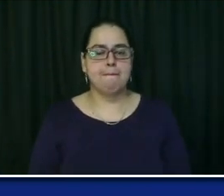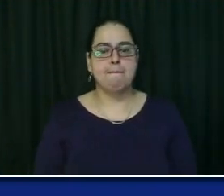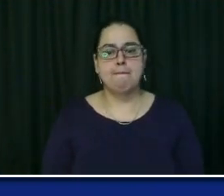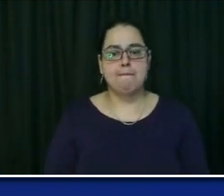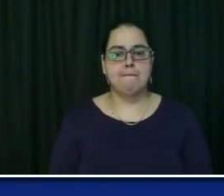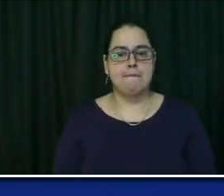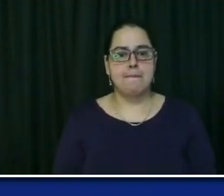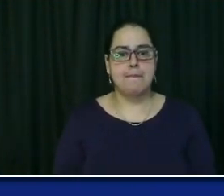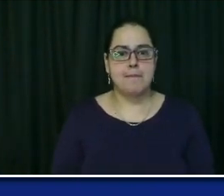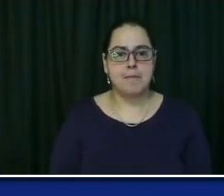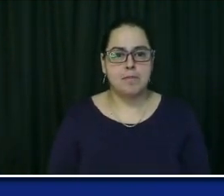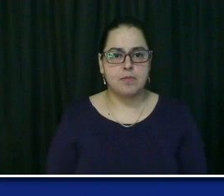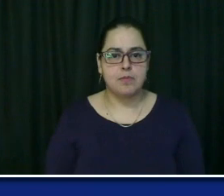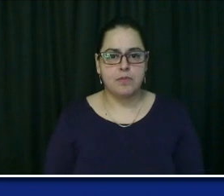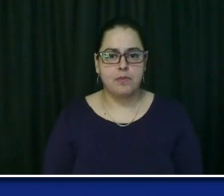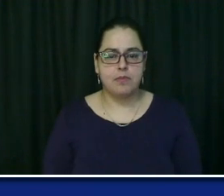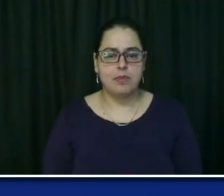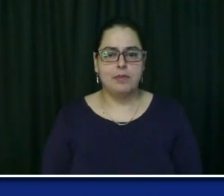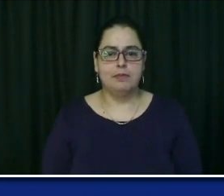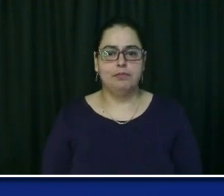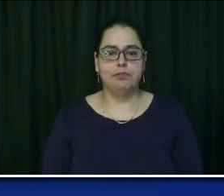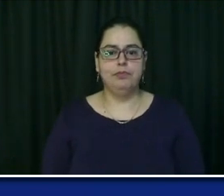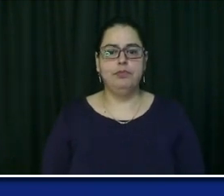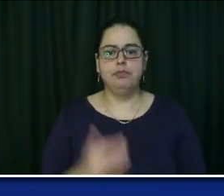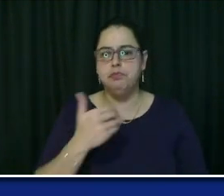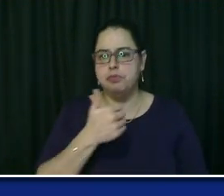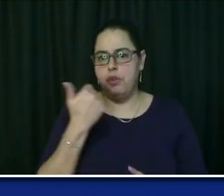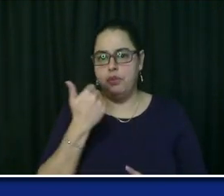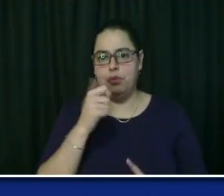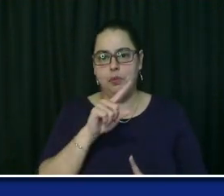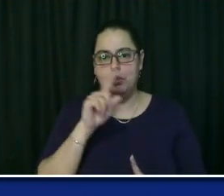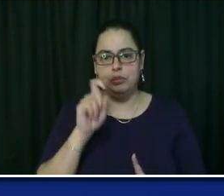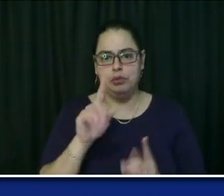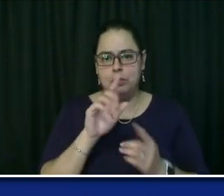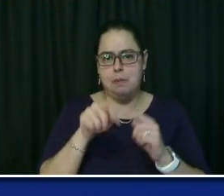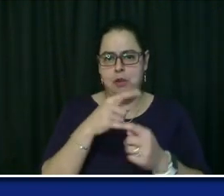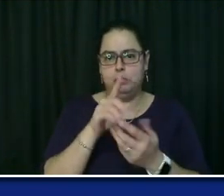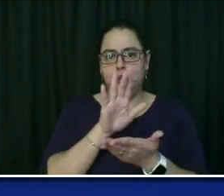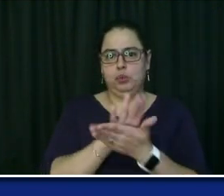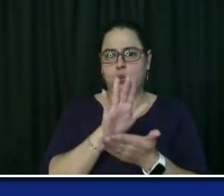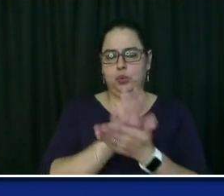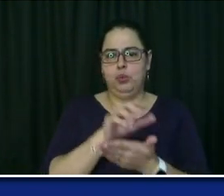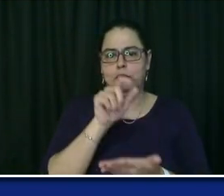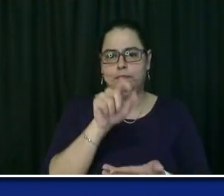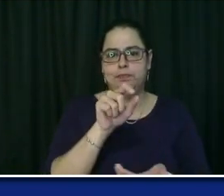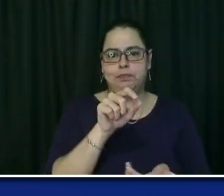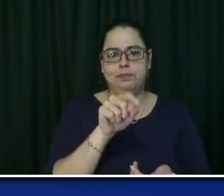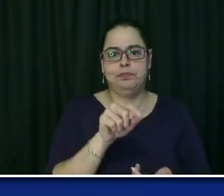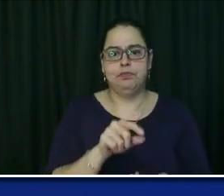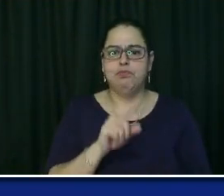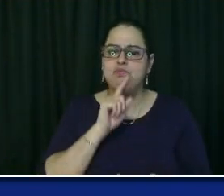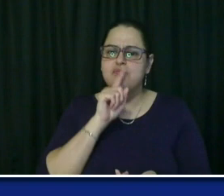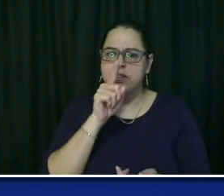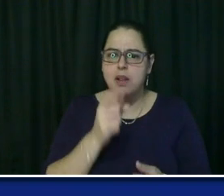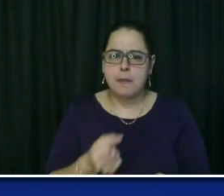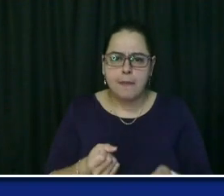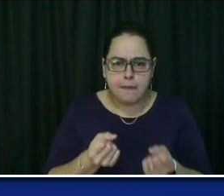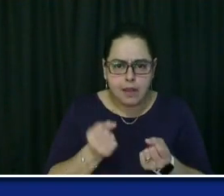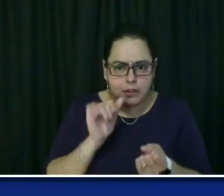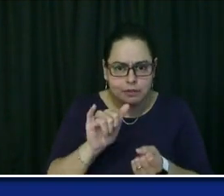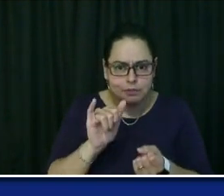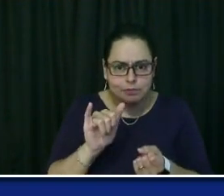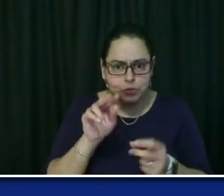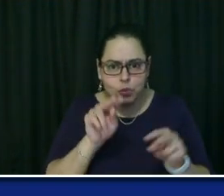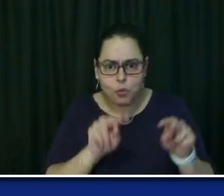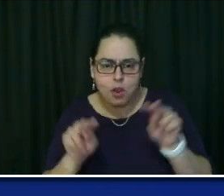that? Well, as I said, we're monitoring our cases daily, and I had the map in my hand a few minutes ago. We've looked at those numbers